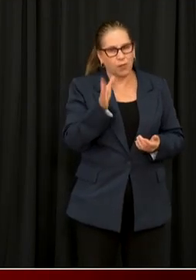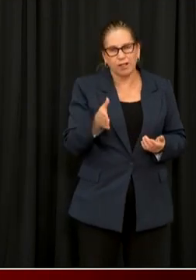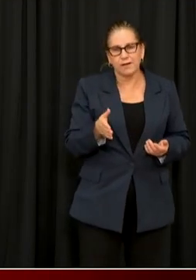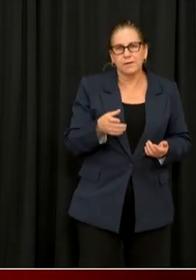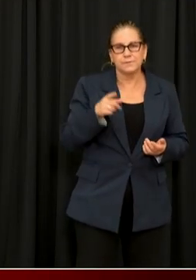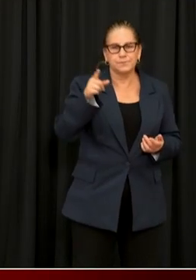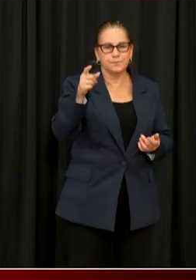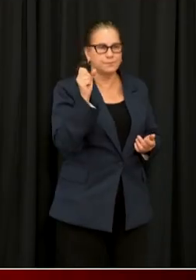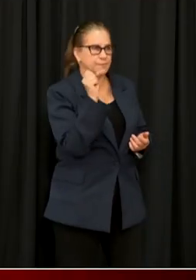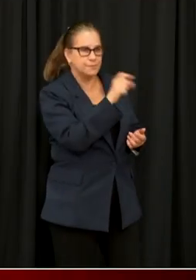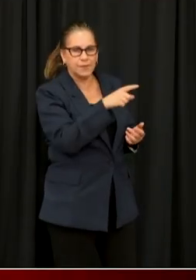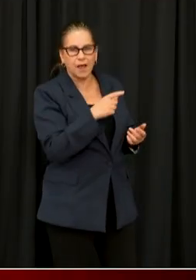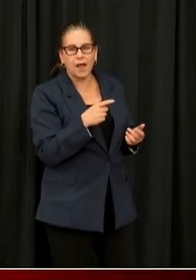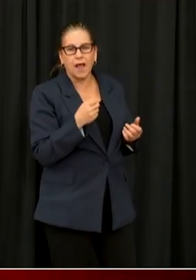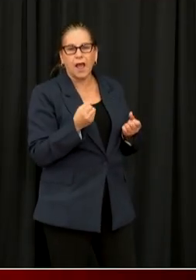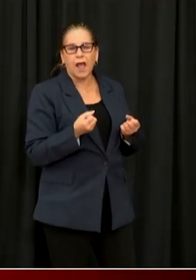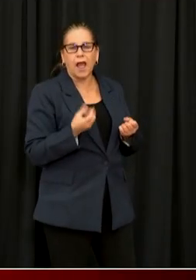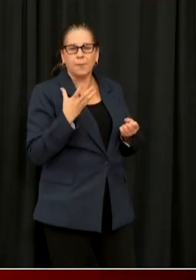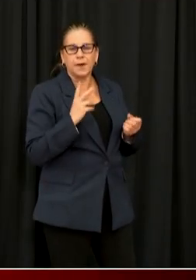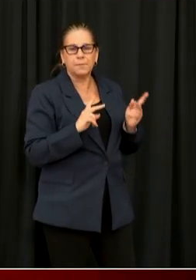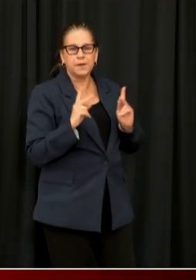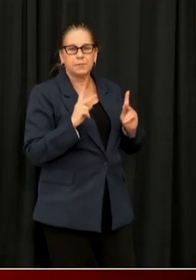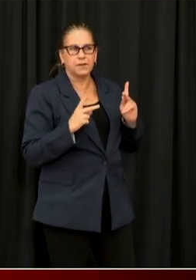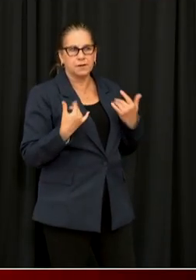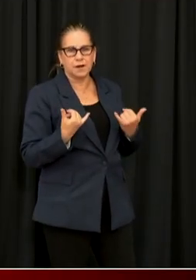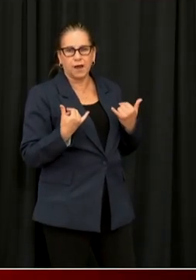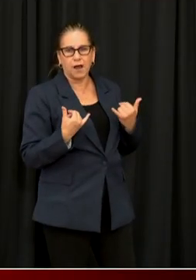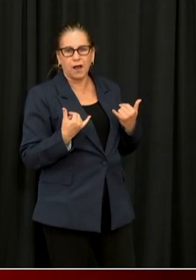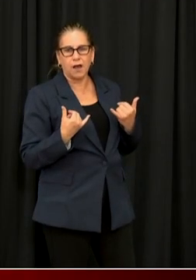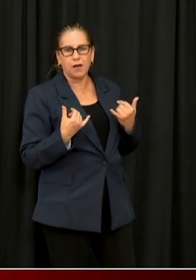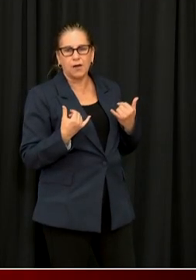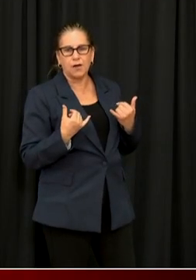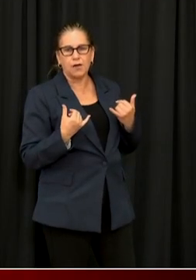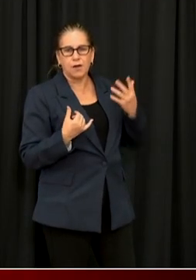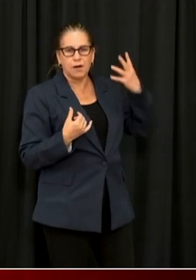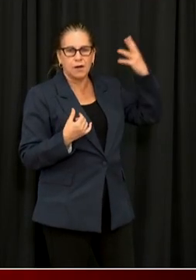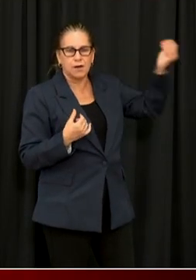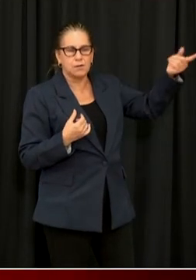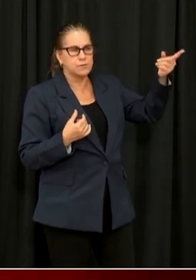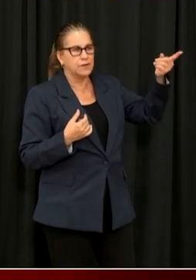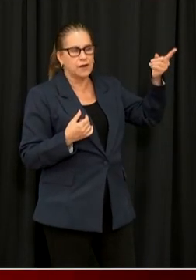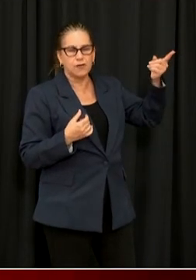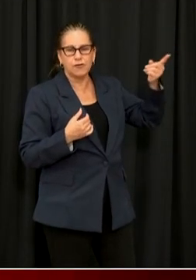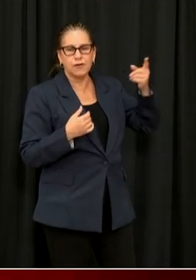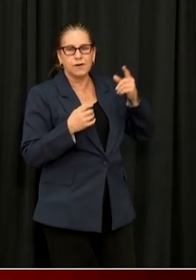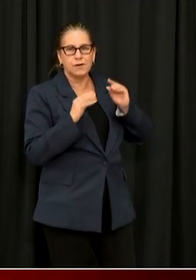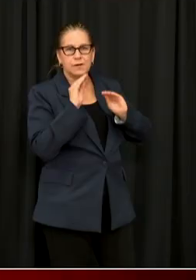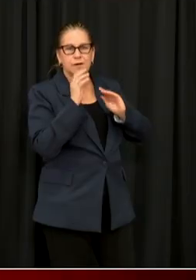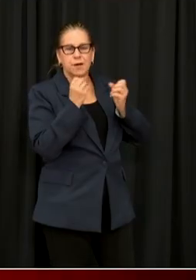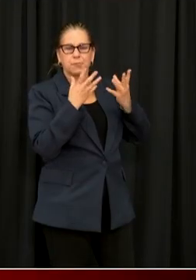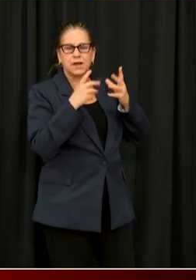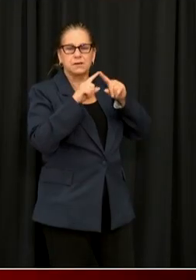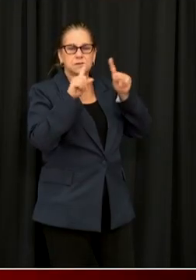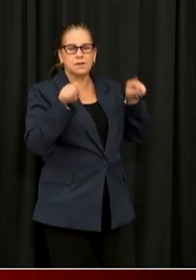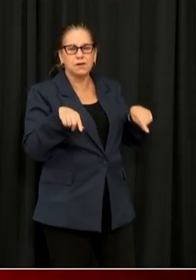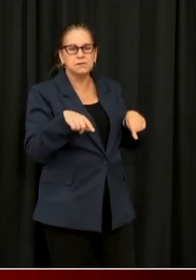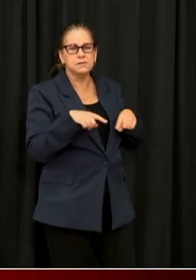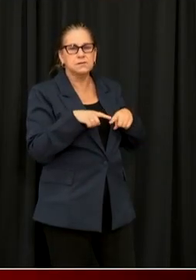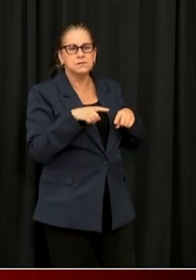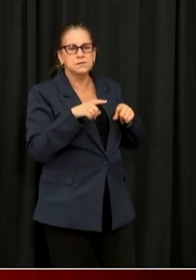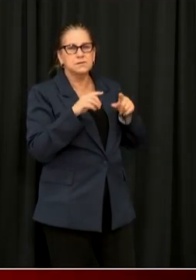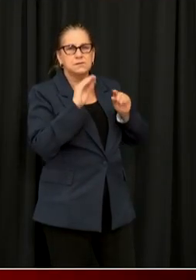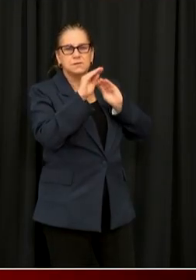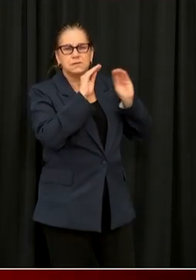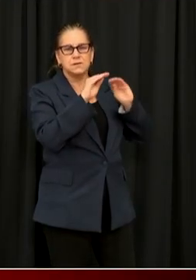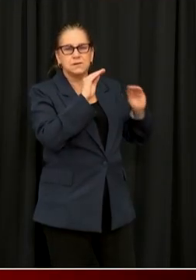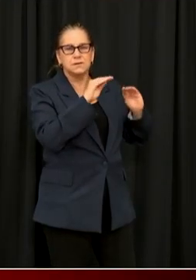citizens, residents that were out there, we assisted in moving the signs that were on the fence over to many of the boards that have boarded up the windows